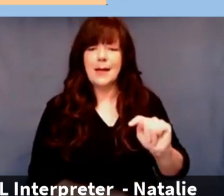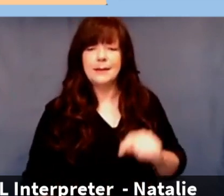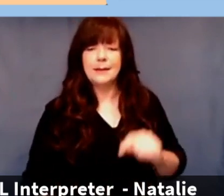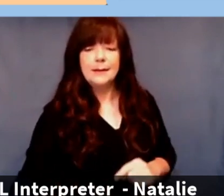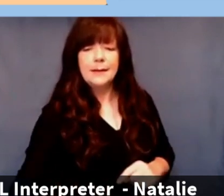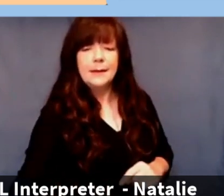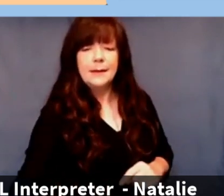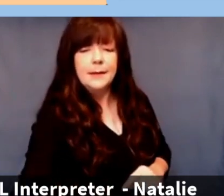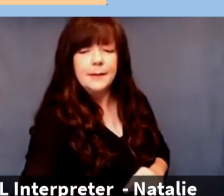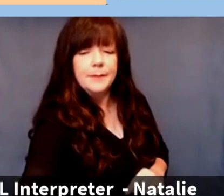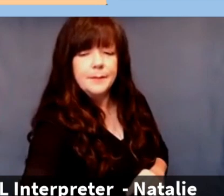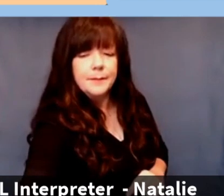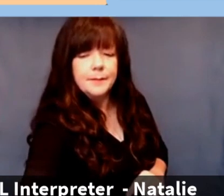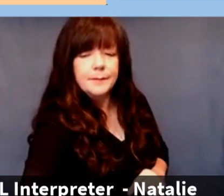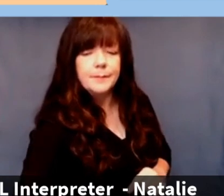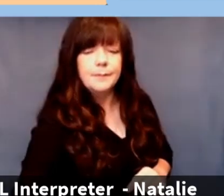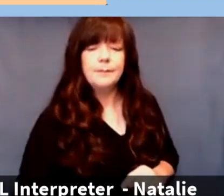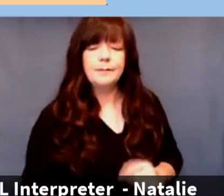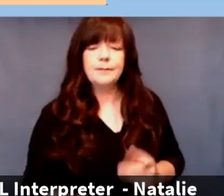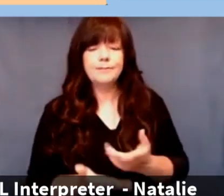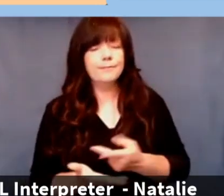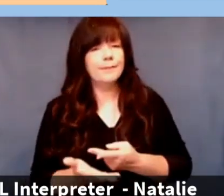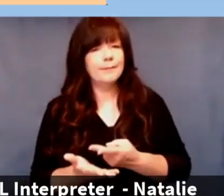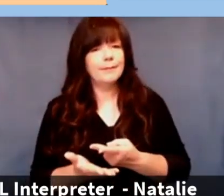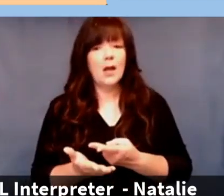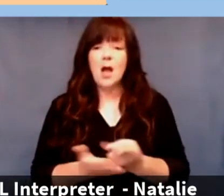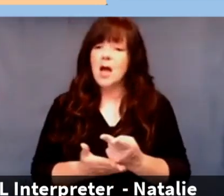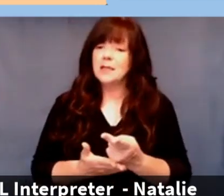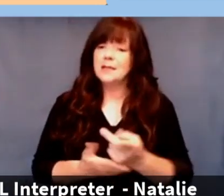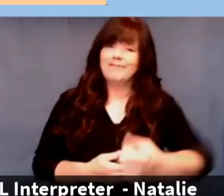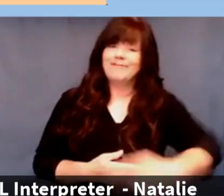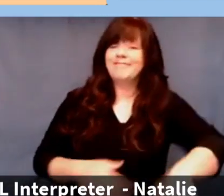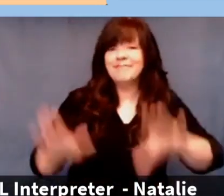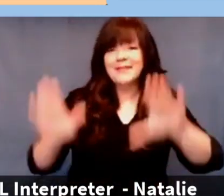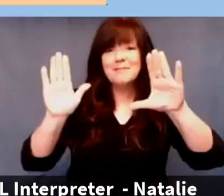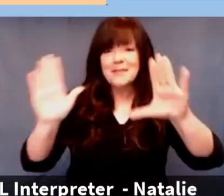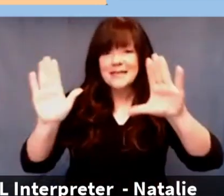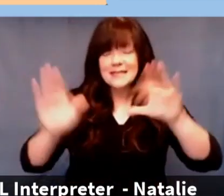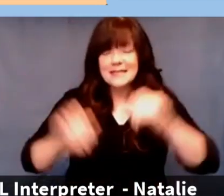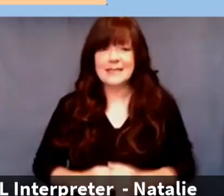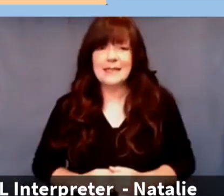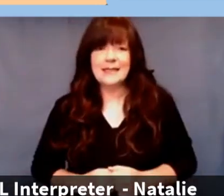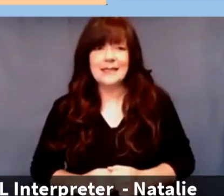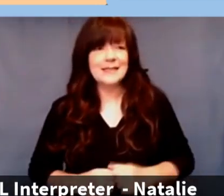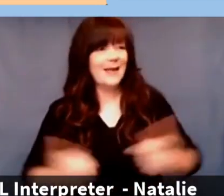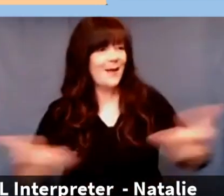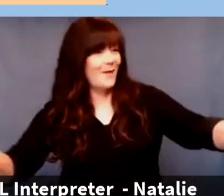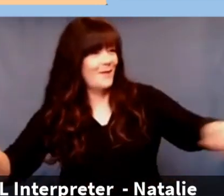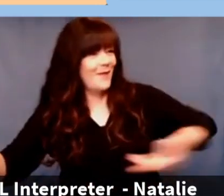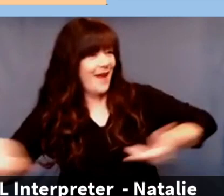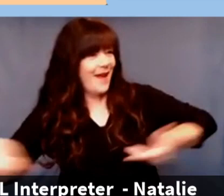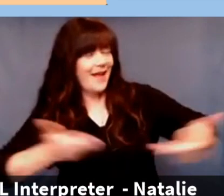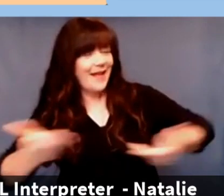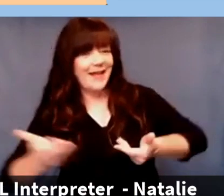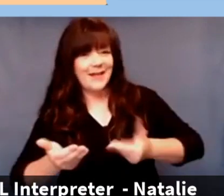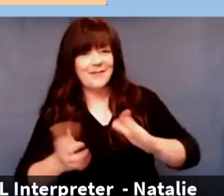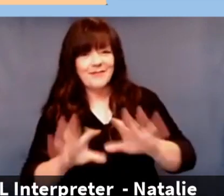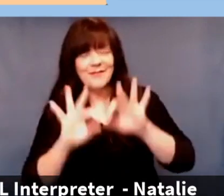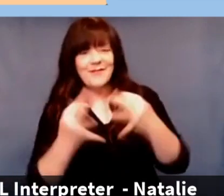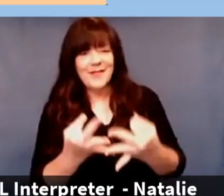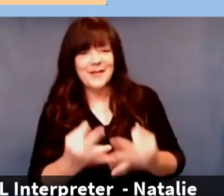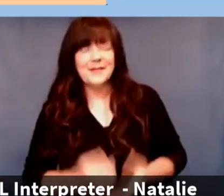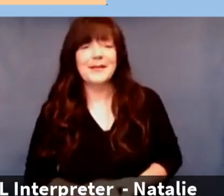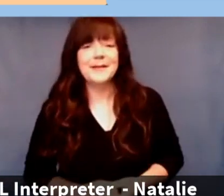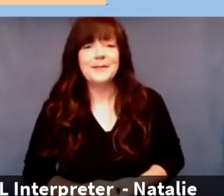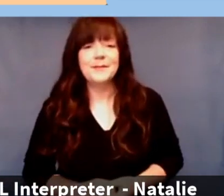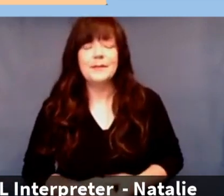It was honestly, they're amazing. It's like welcome back to the family kind of deal. So